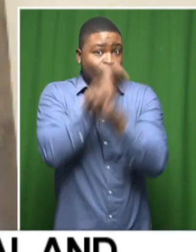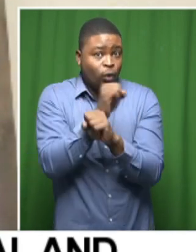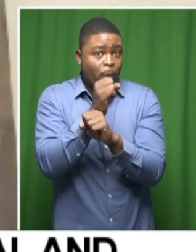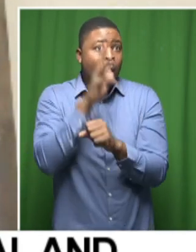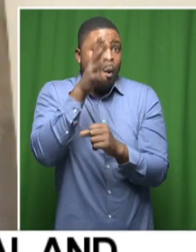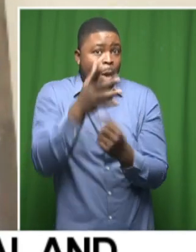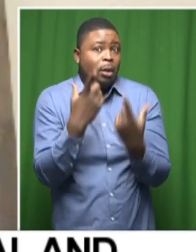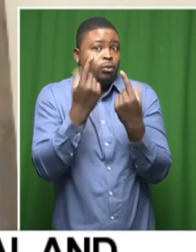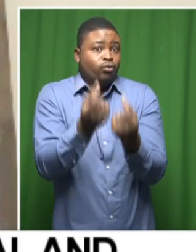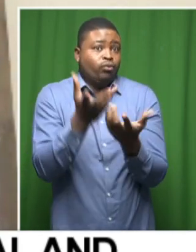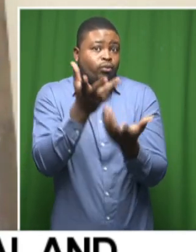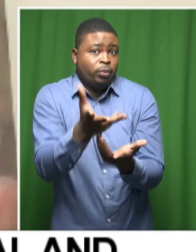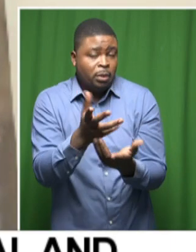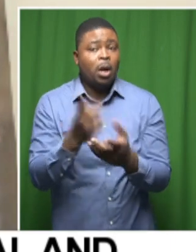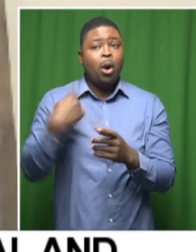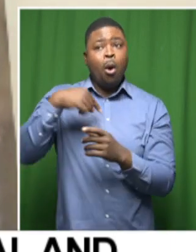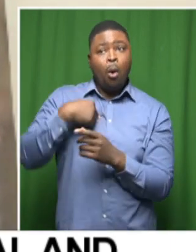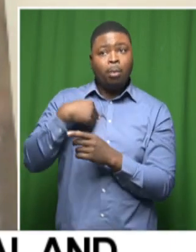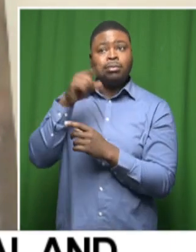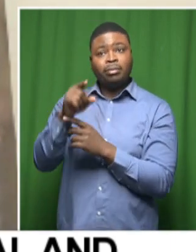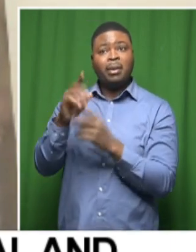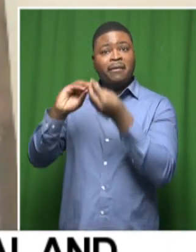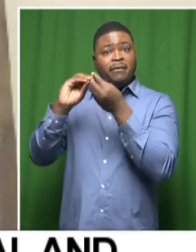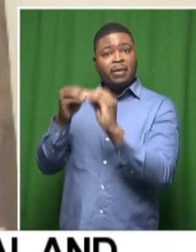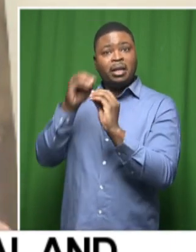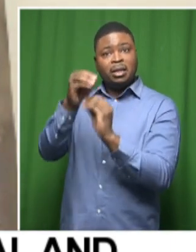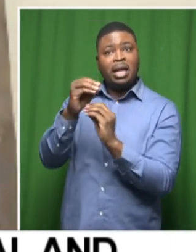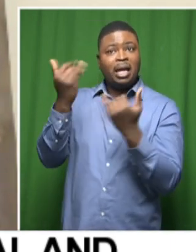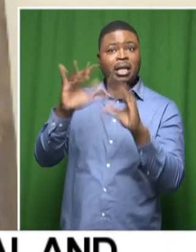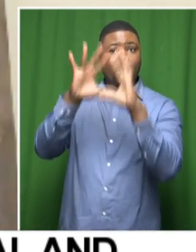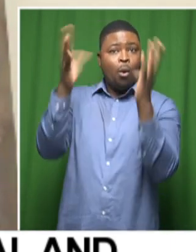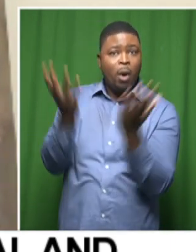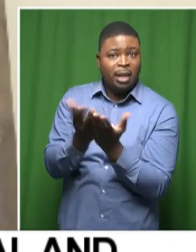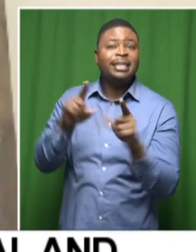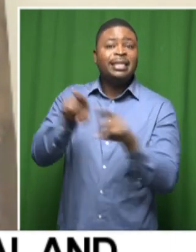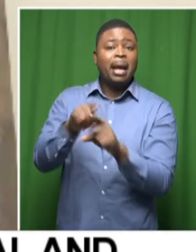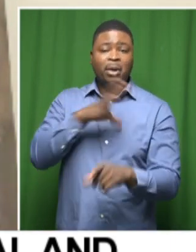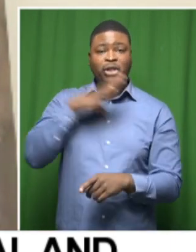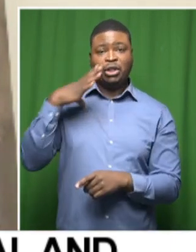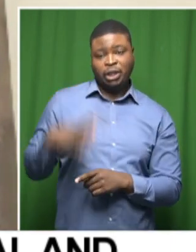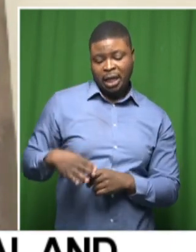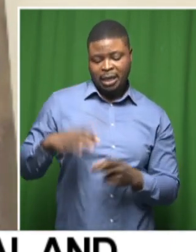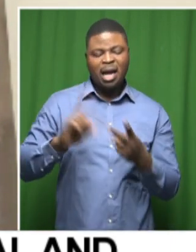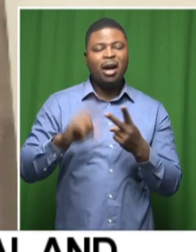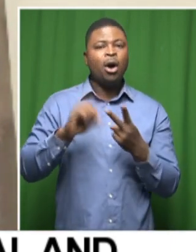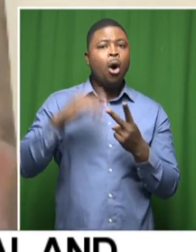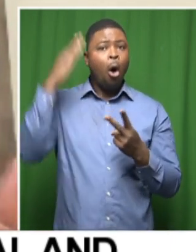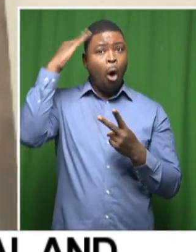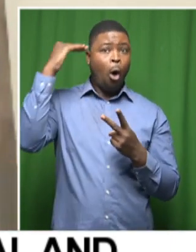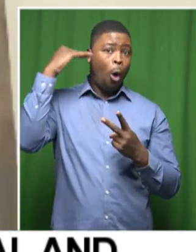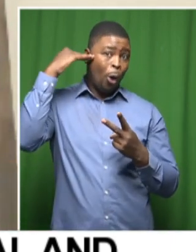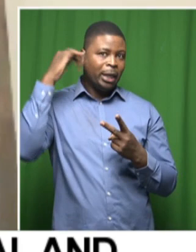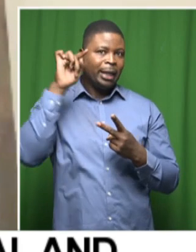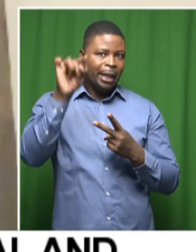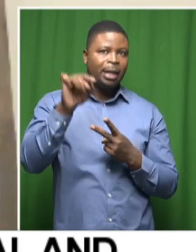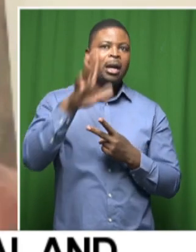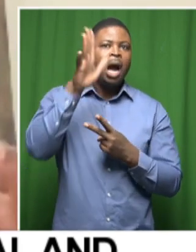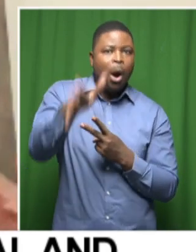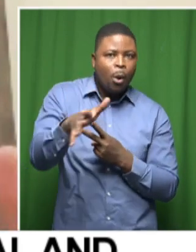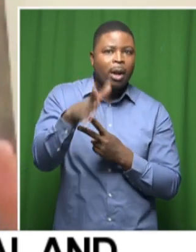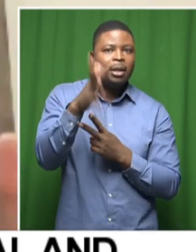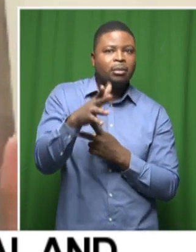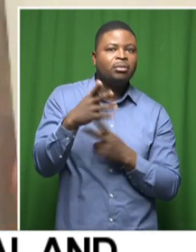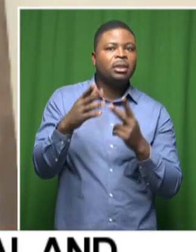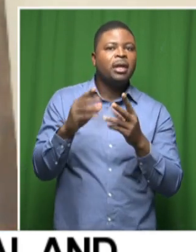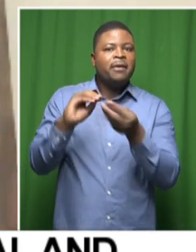we will shape that world, which is effectively what China did, and in some instances Korea. They were very clear that they're going to shape the world, and